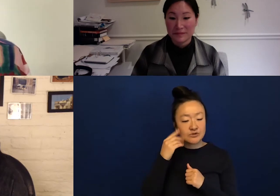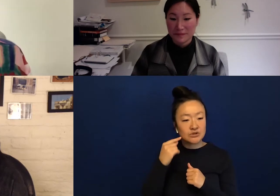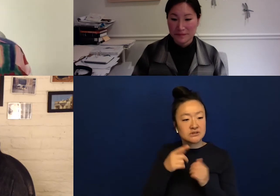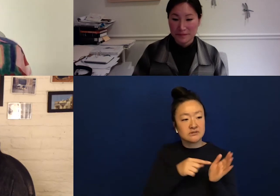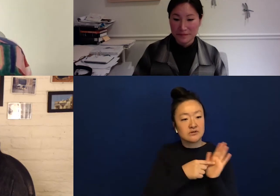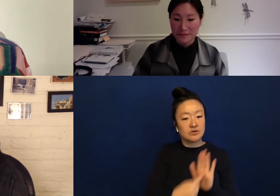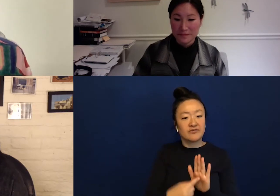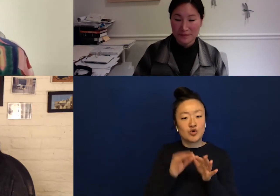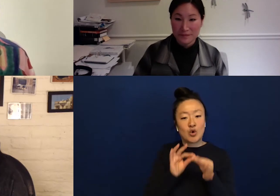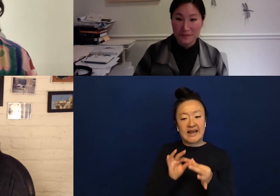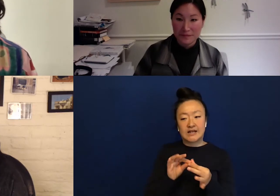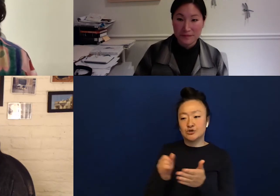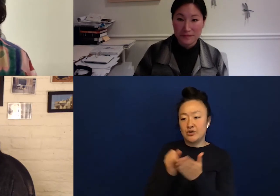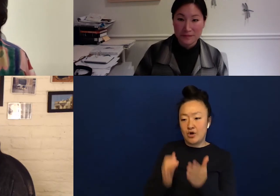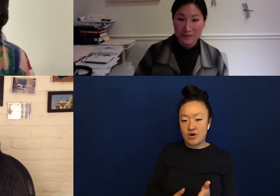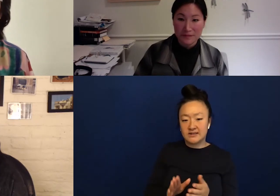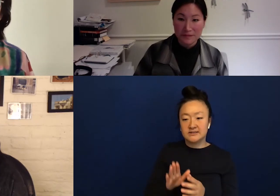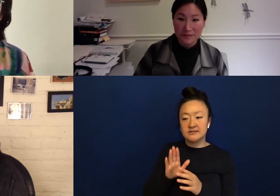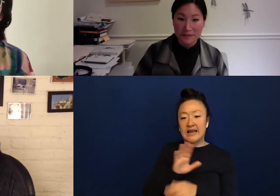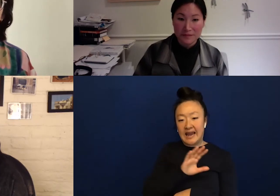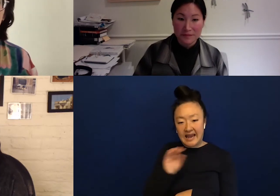this artist and narrative?